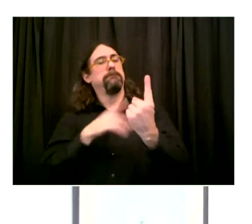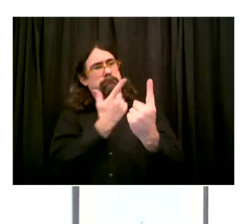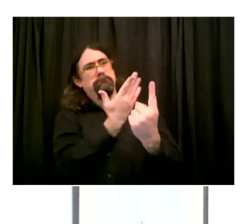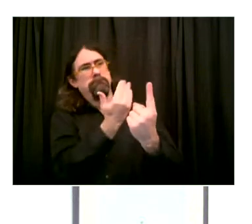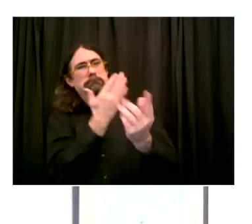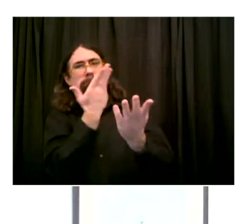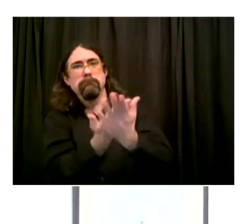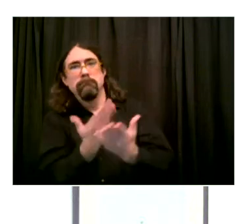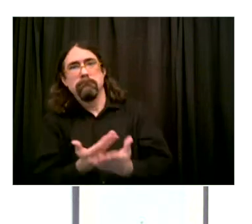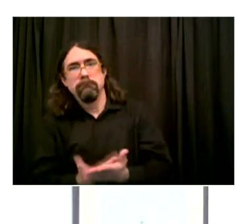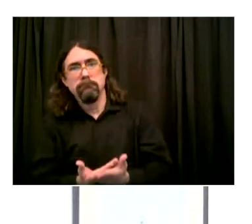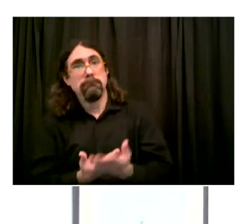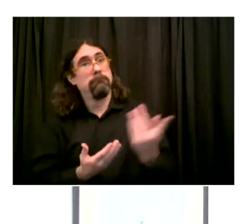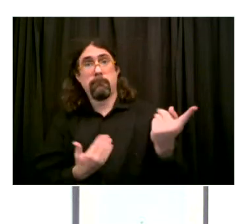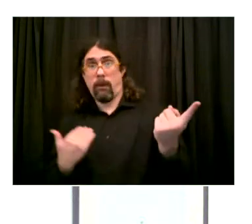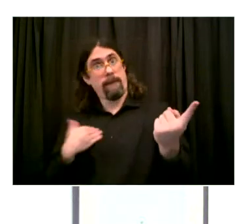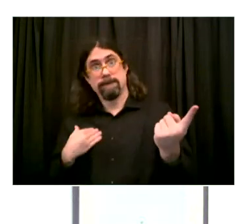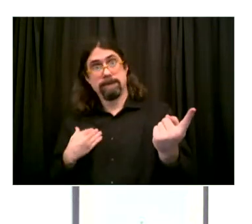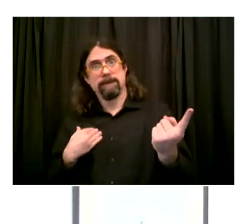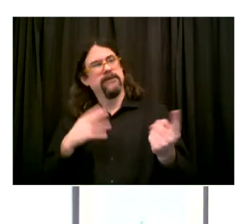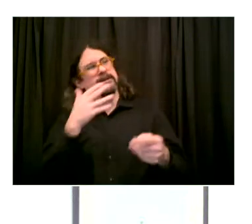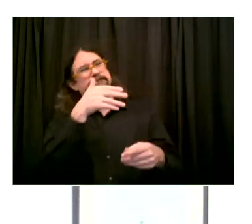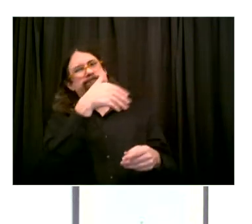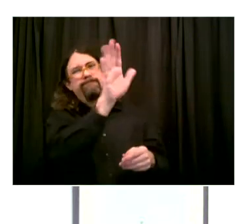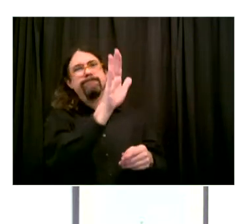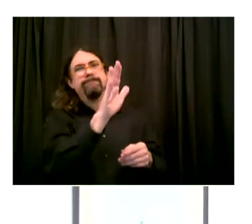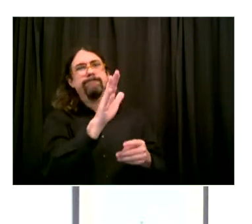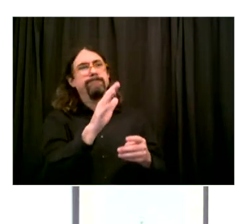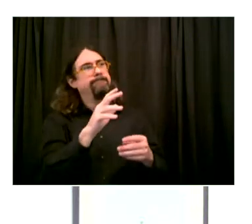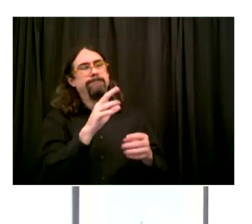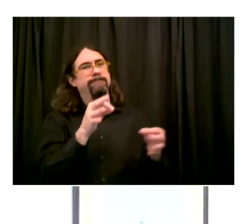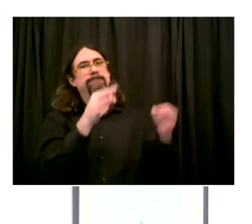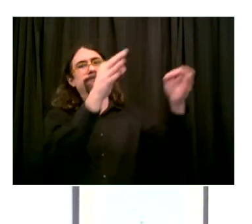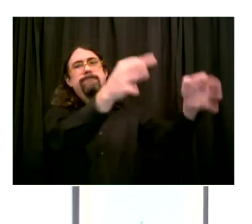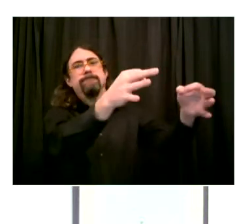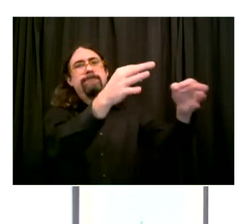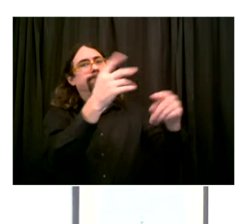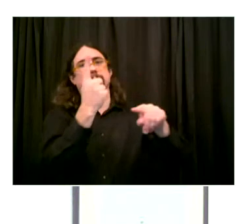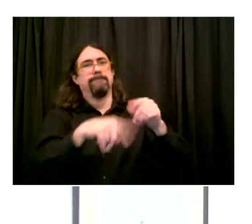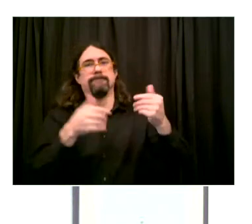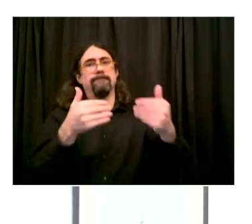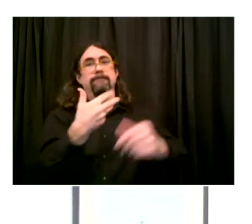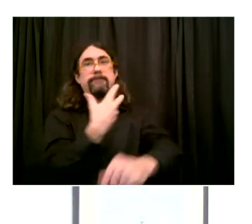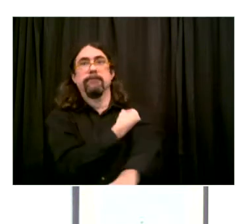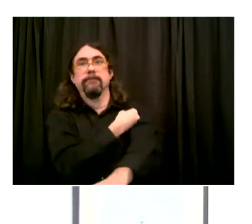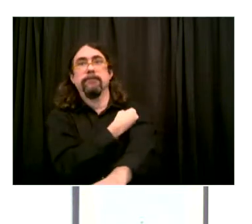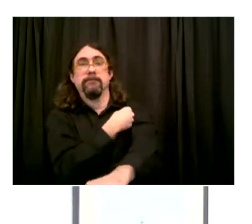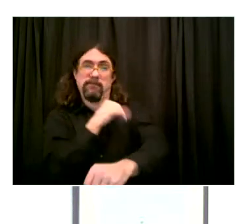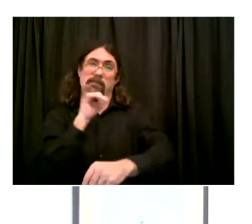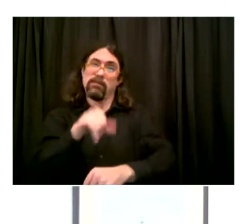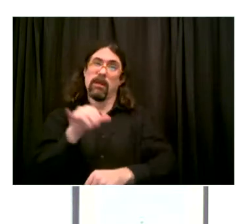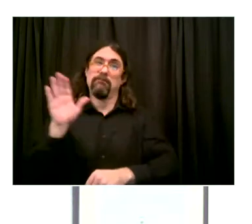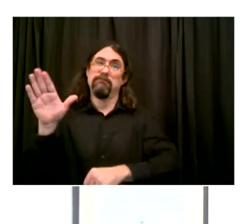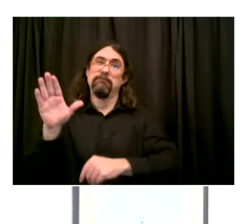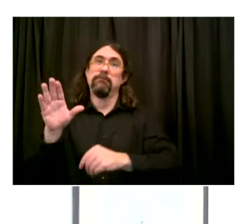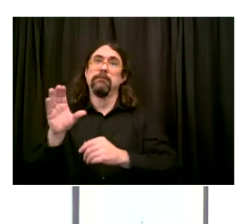Sometimes there are nuances or details that matter for an individual person. I'll just add, I was